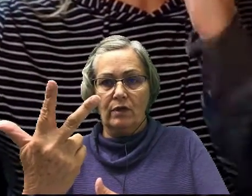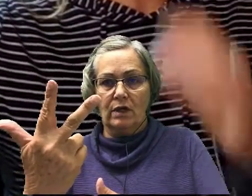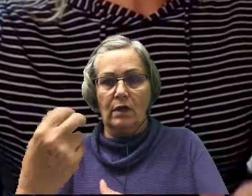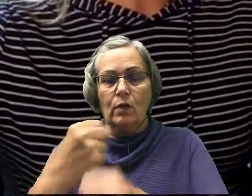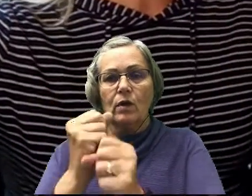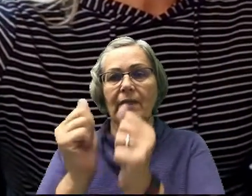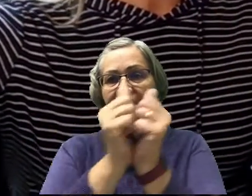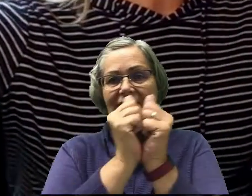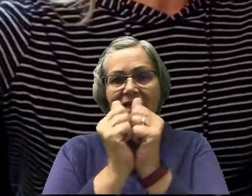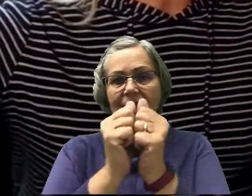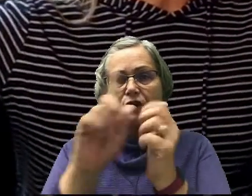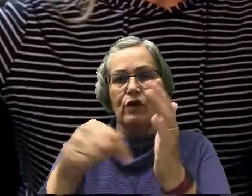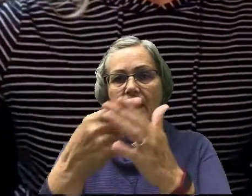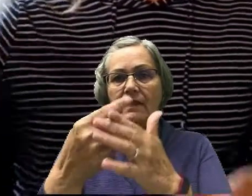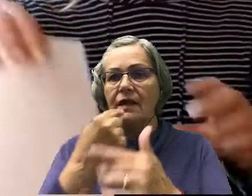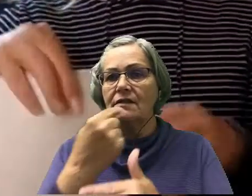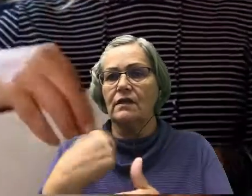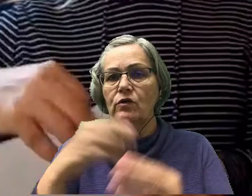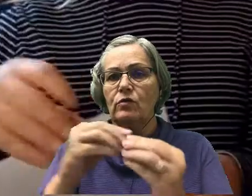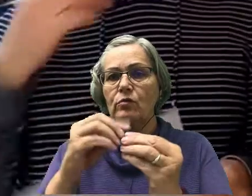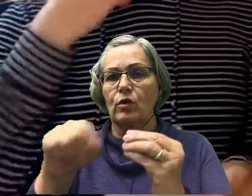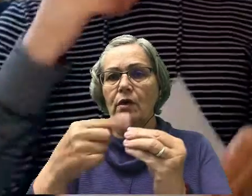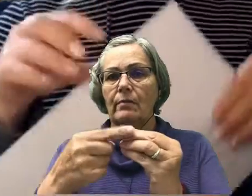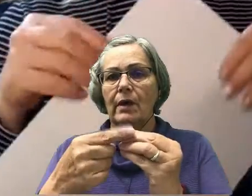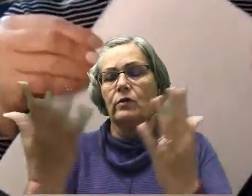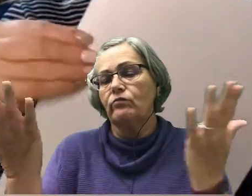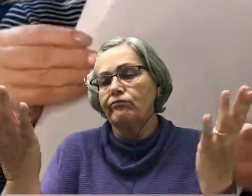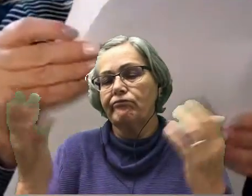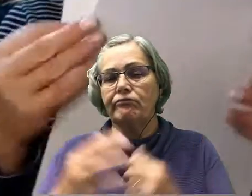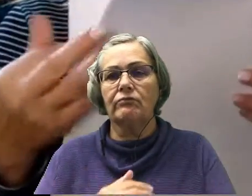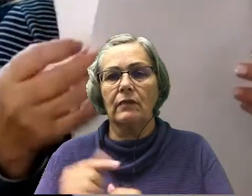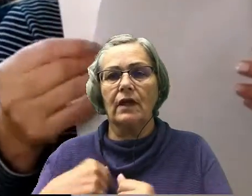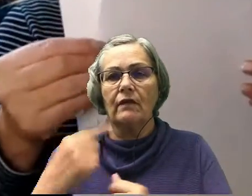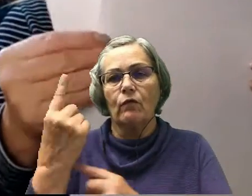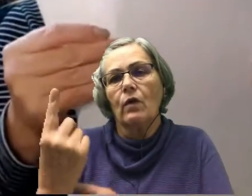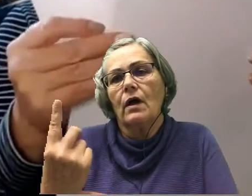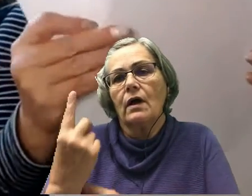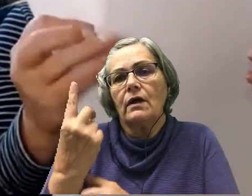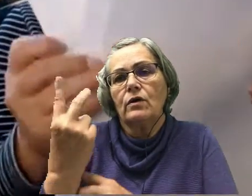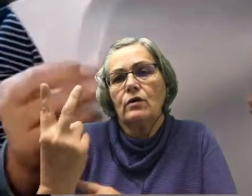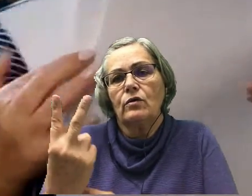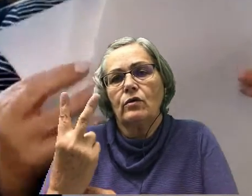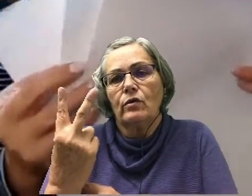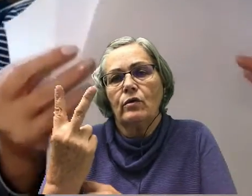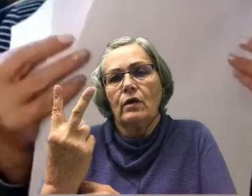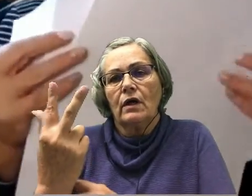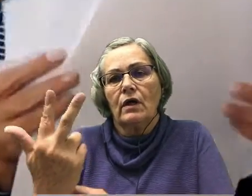it together, and then I'll tell you more about what it's going to be about. Let's see, I have 1, 2,